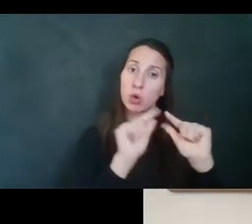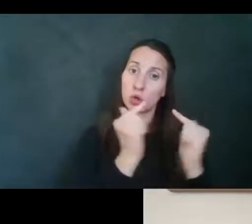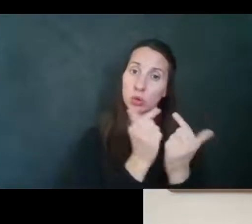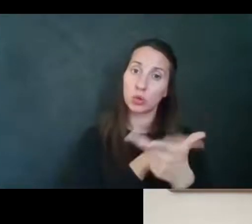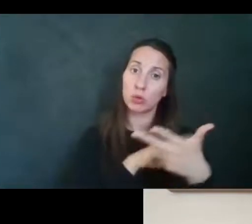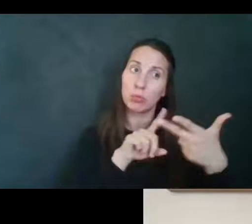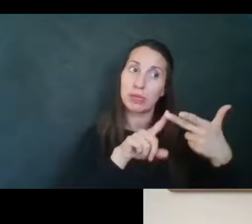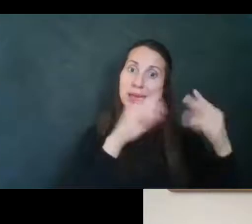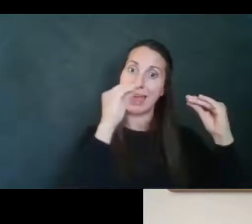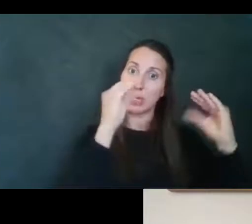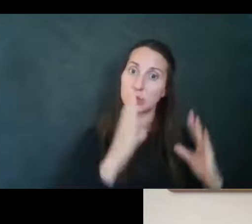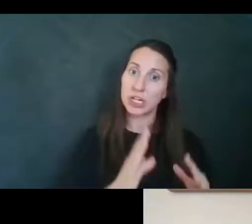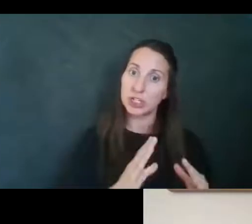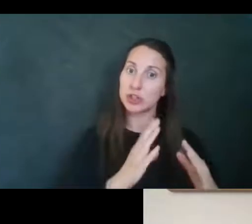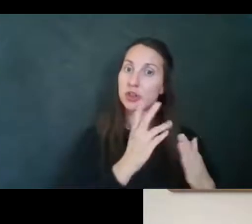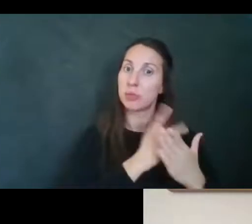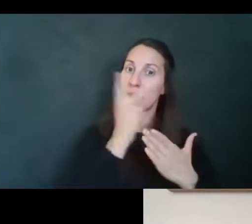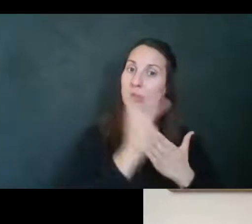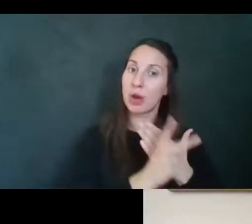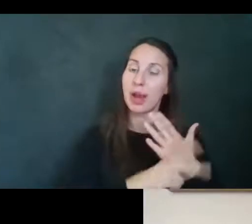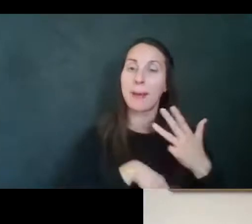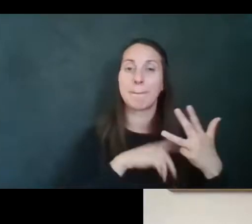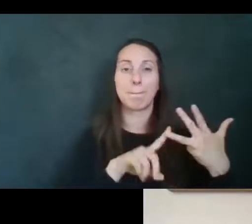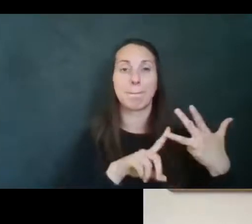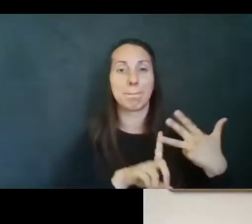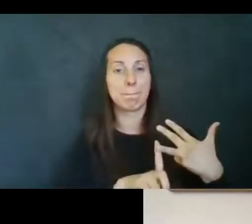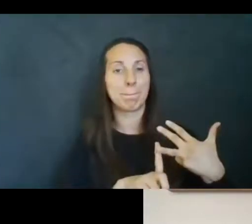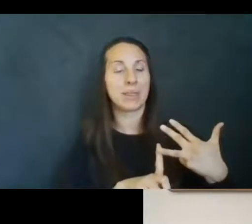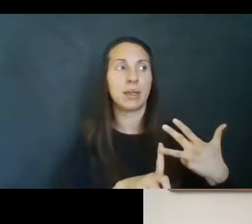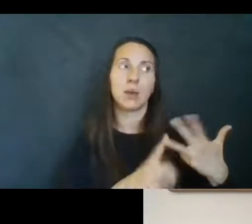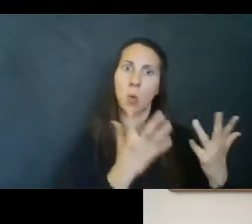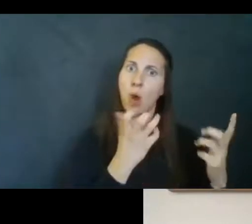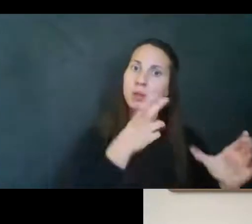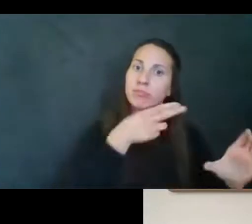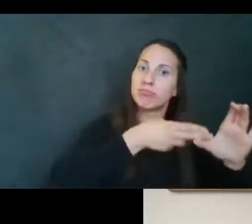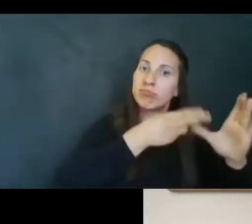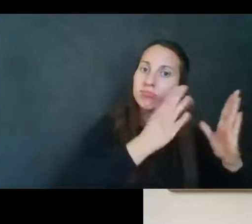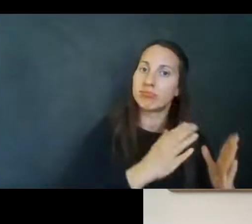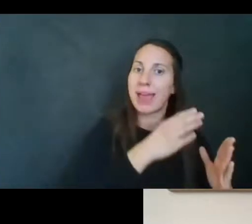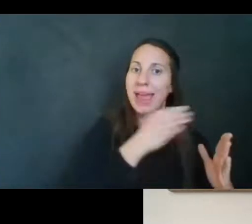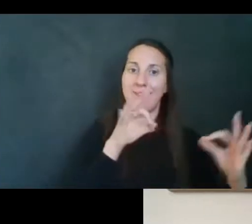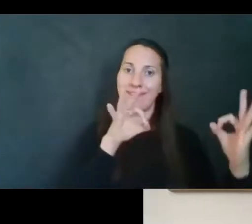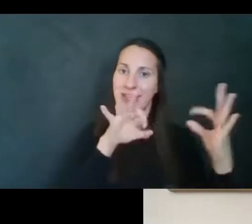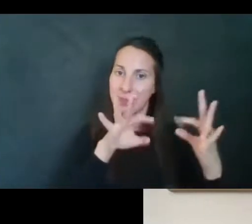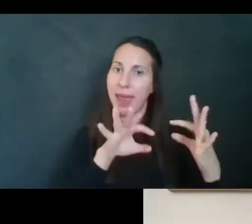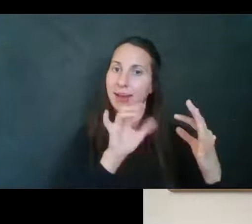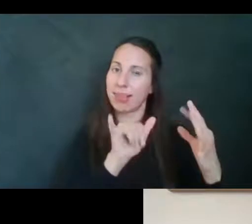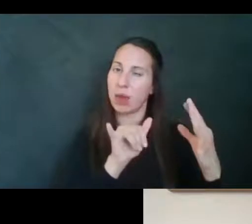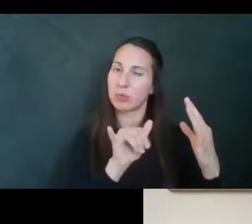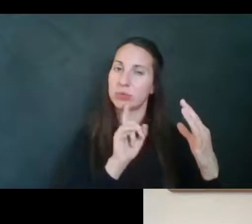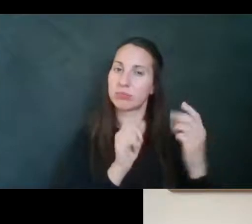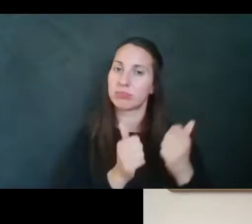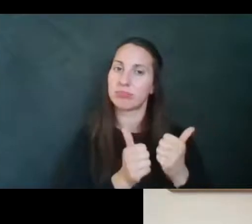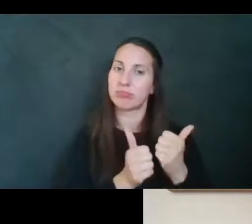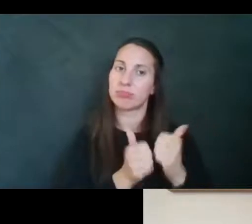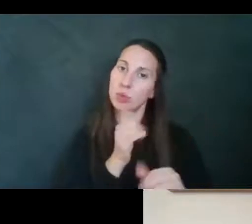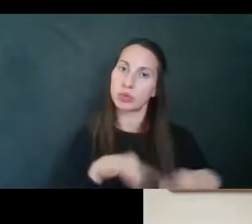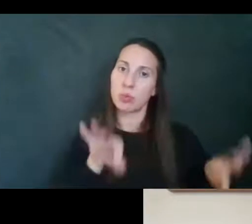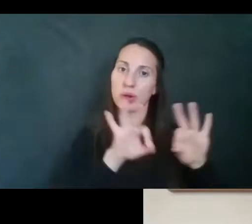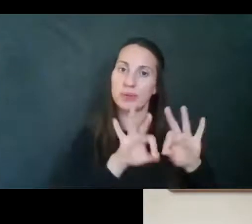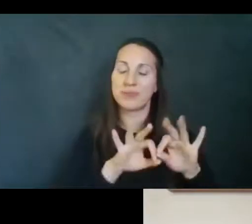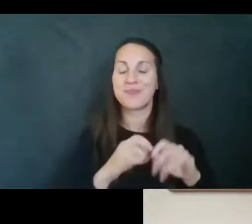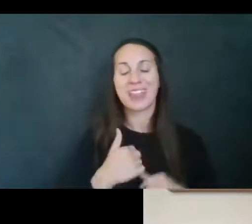the participation and feedback was a crucial part of what was brought back to the professional community. I don't